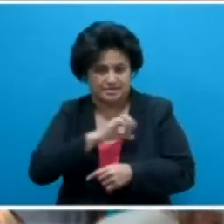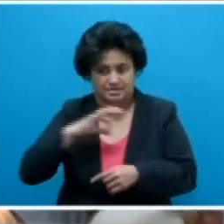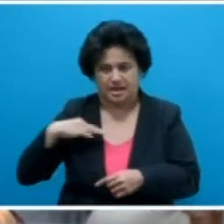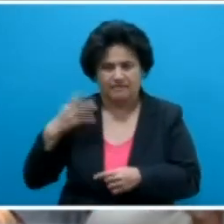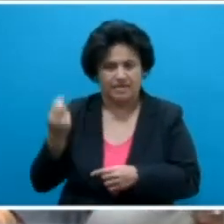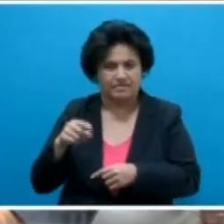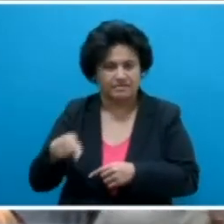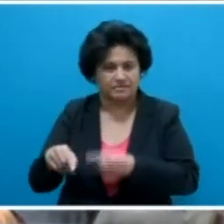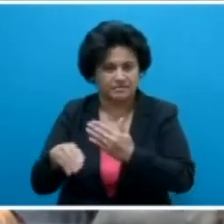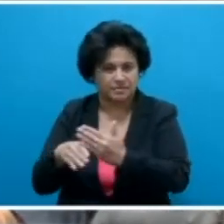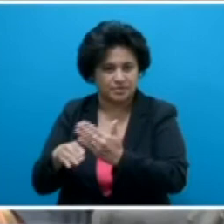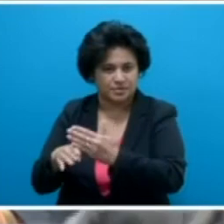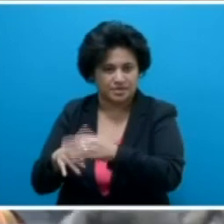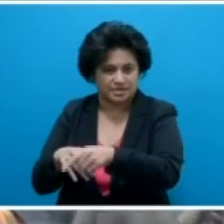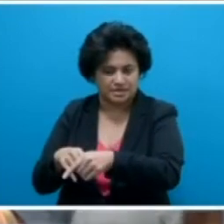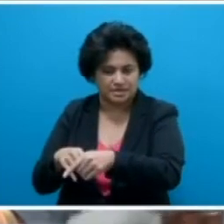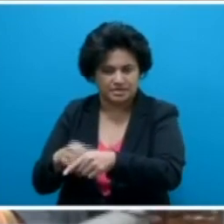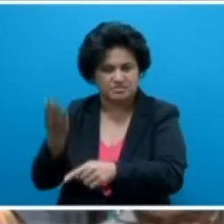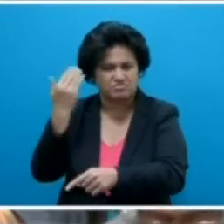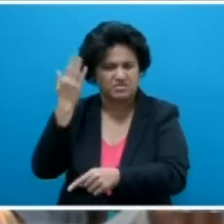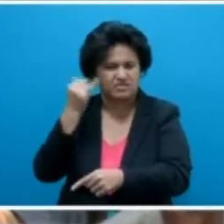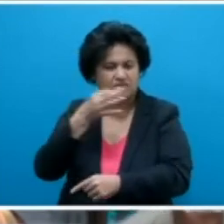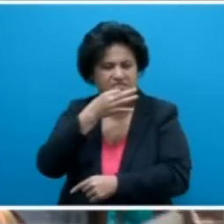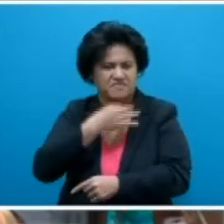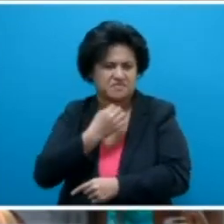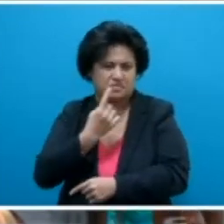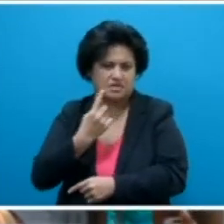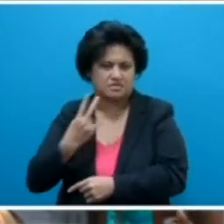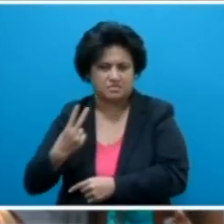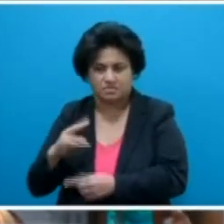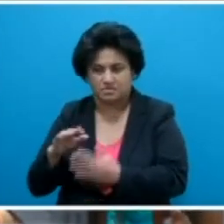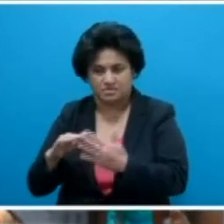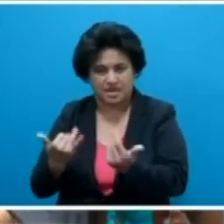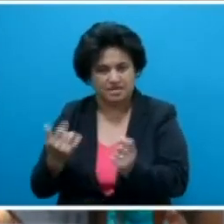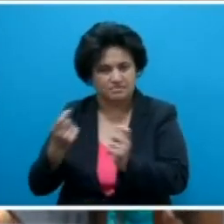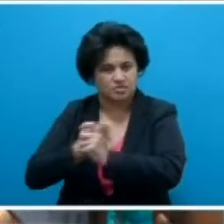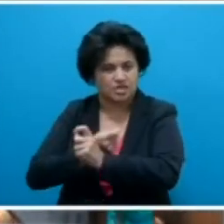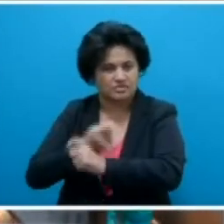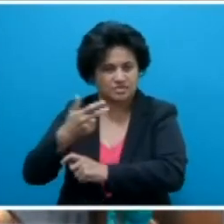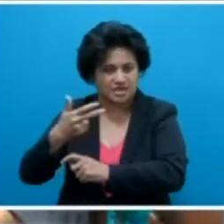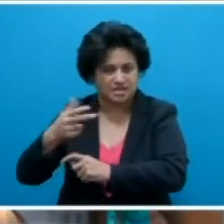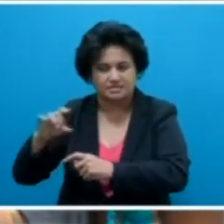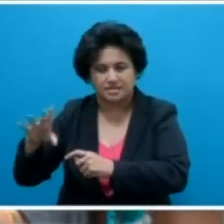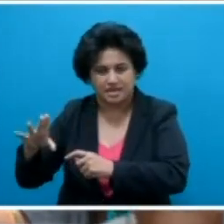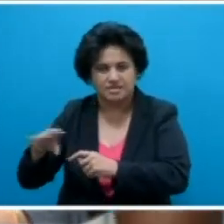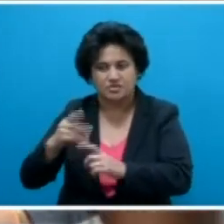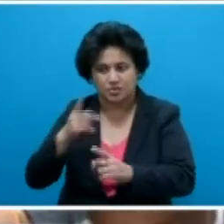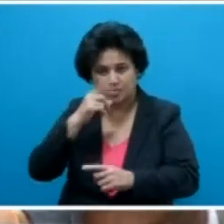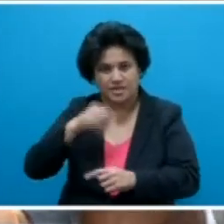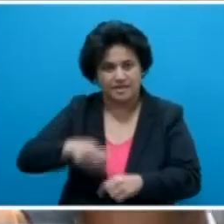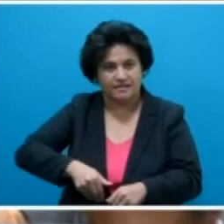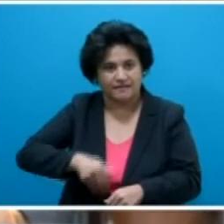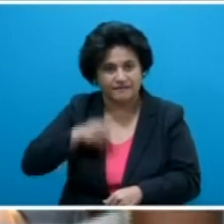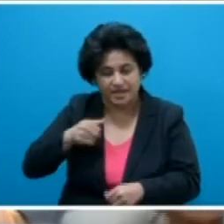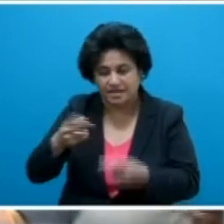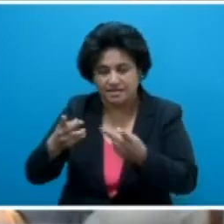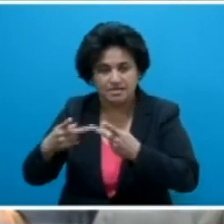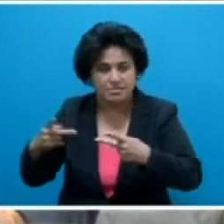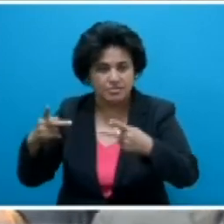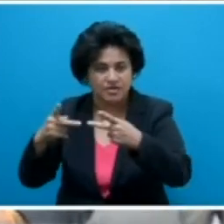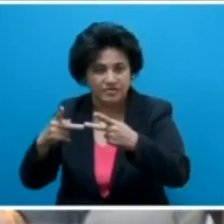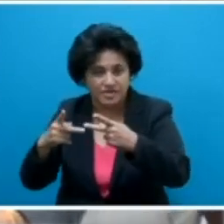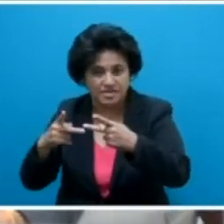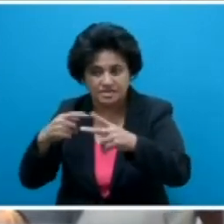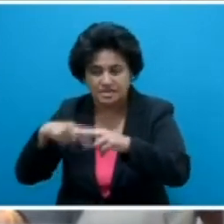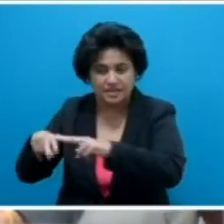first instance, this will mean that the ministry's presence will be felt in each of the provinces and across the entire